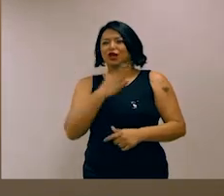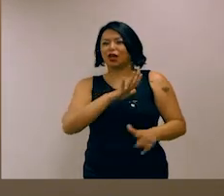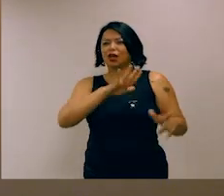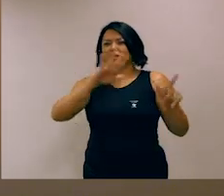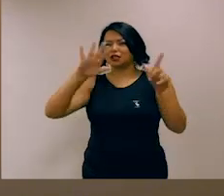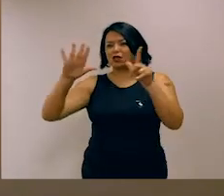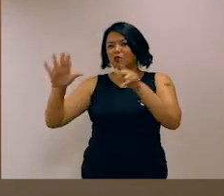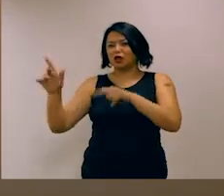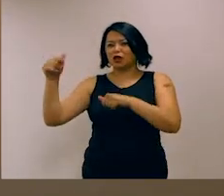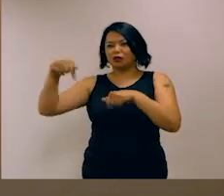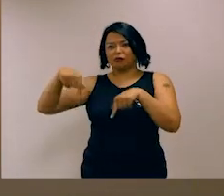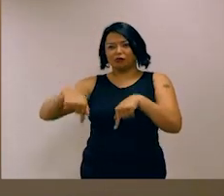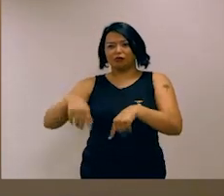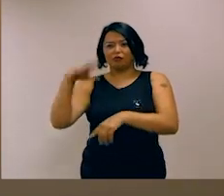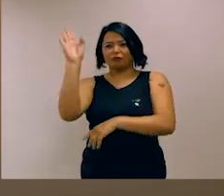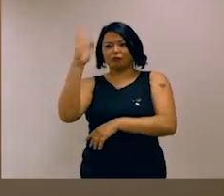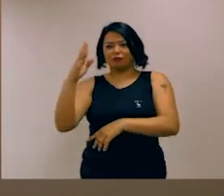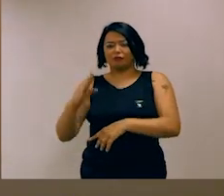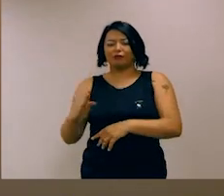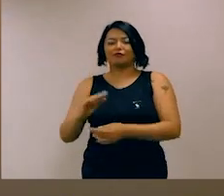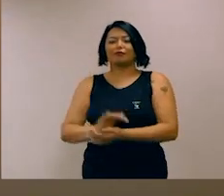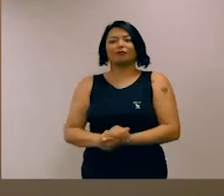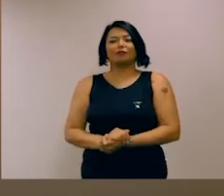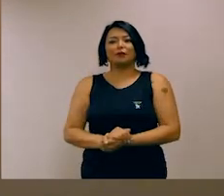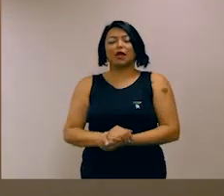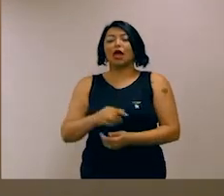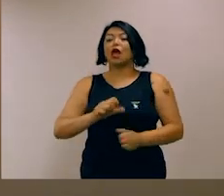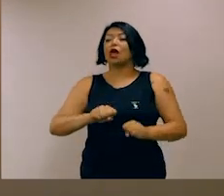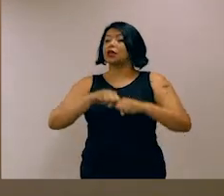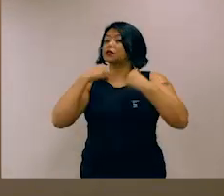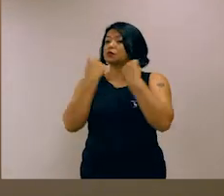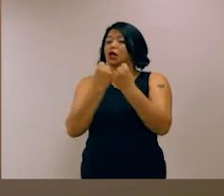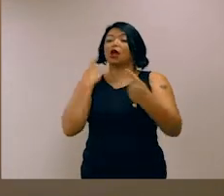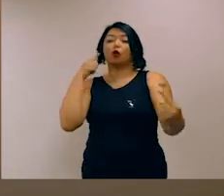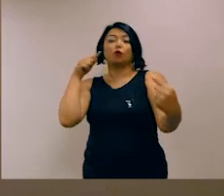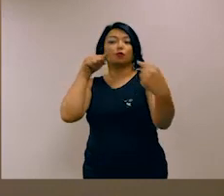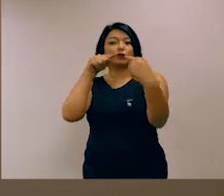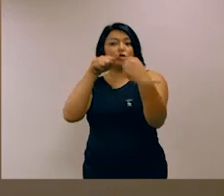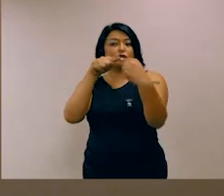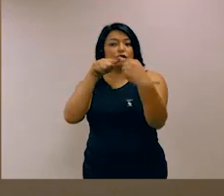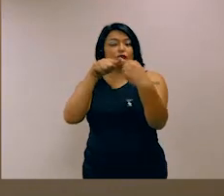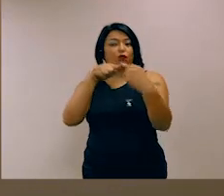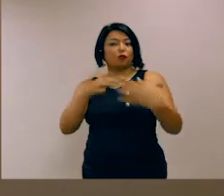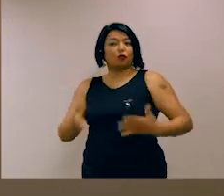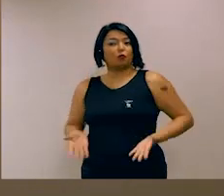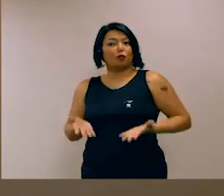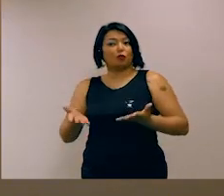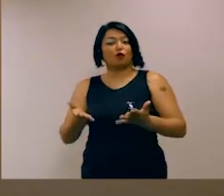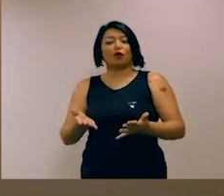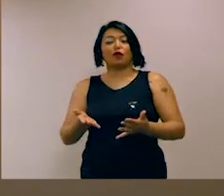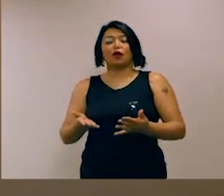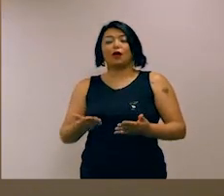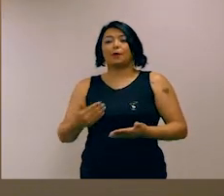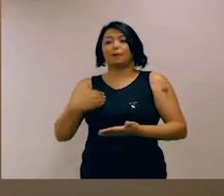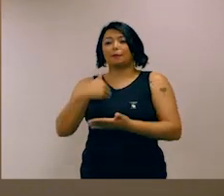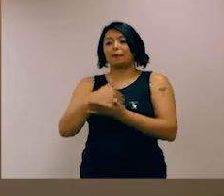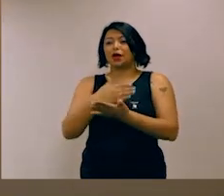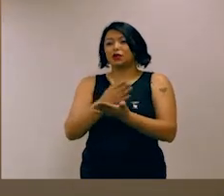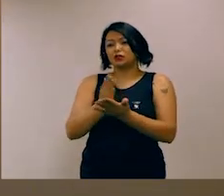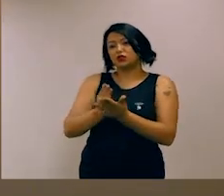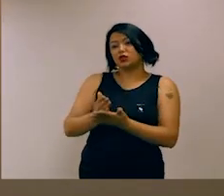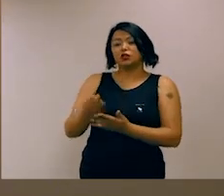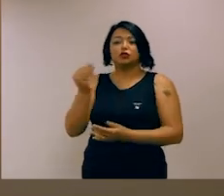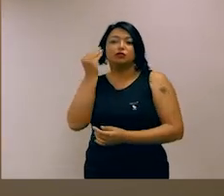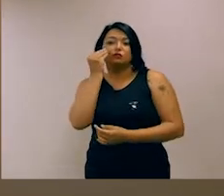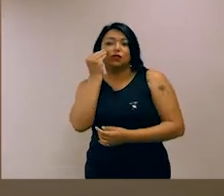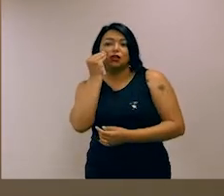have a fruitful event of events here at the Institute. The seminar aims to promote the sharing of experiences